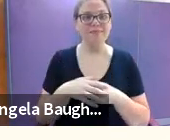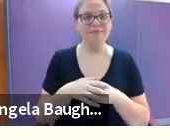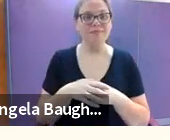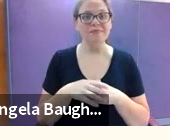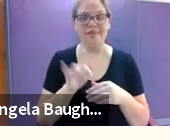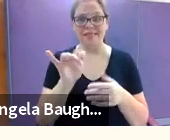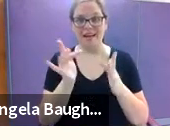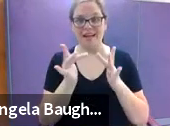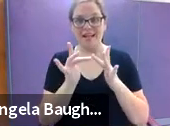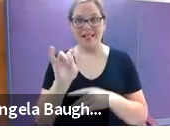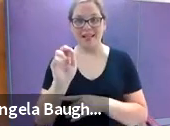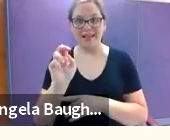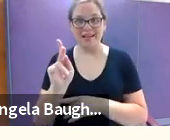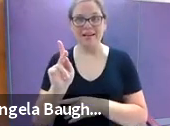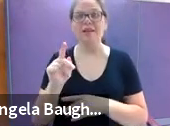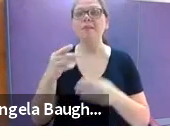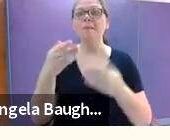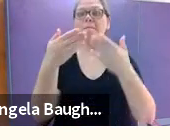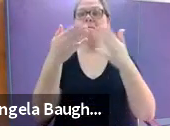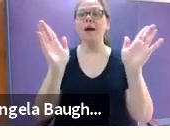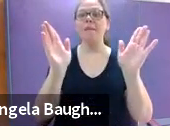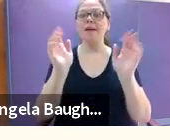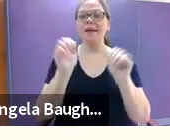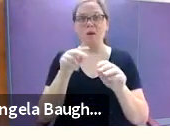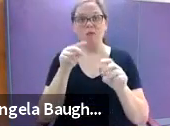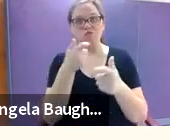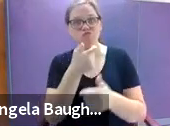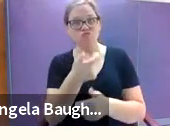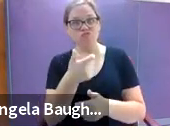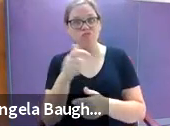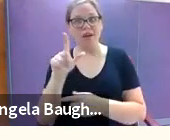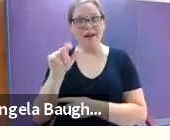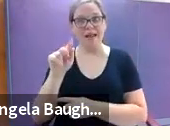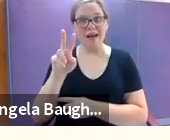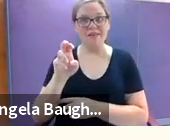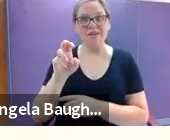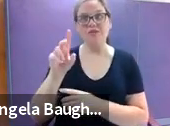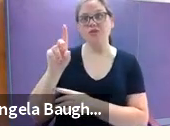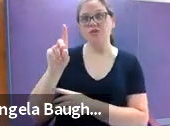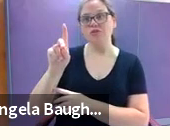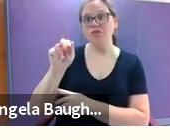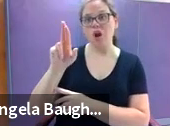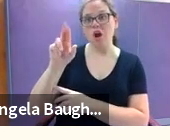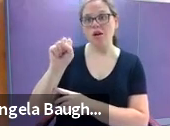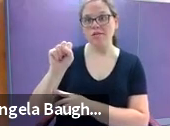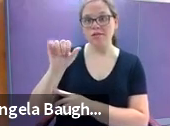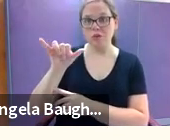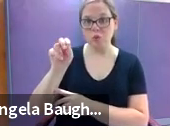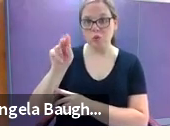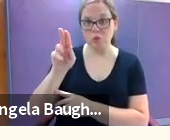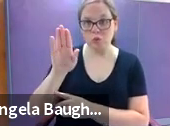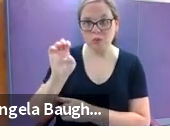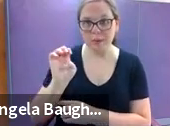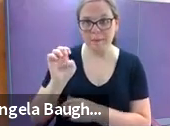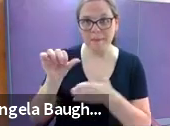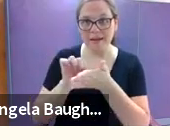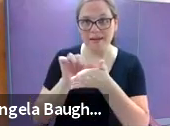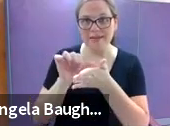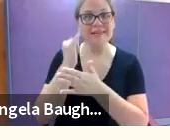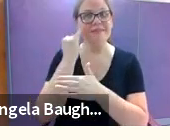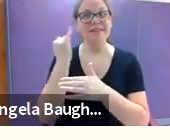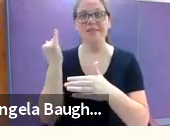Members of the public are able to live stream this meeting via the DARS YouTube page. Please be advised that if the stream is